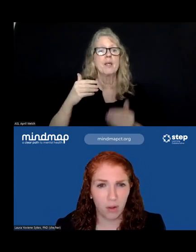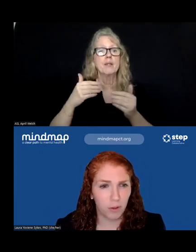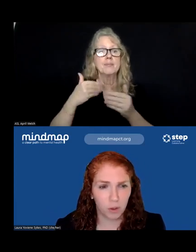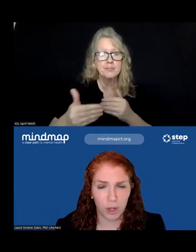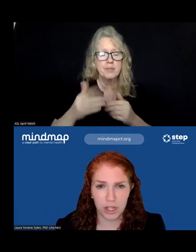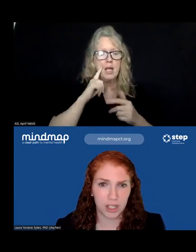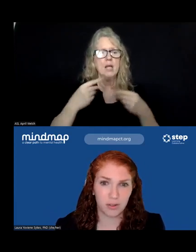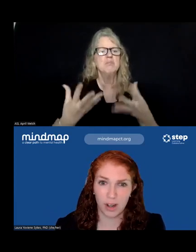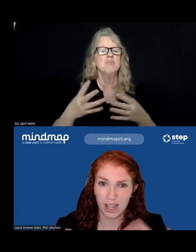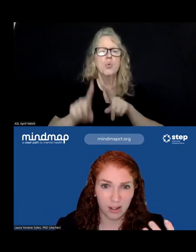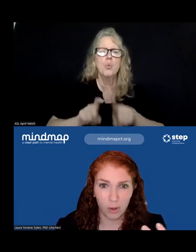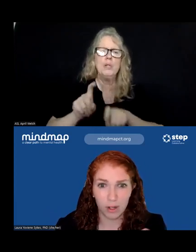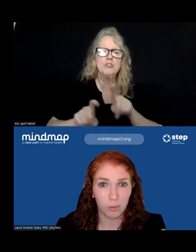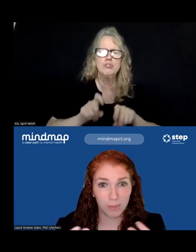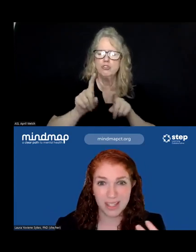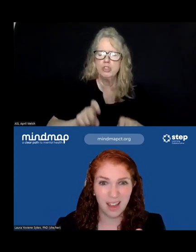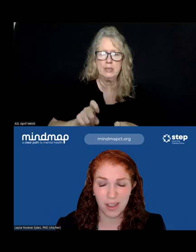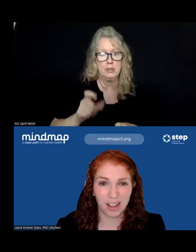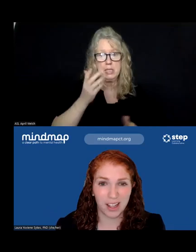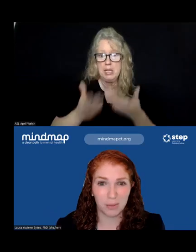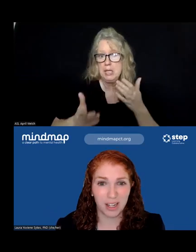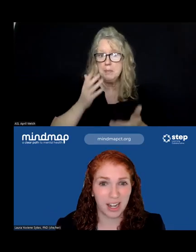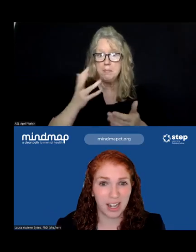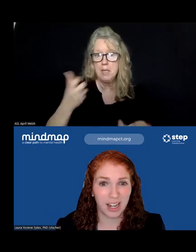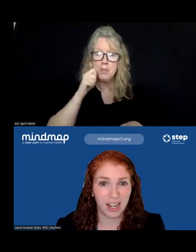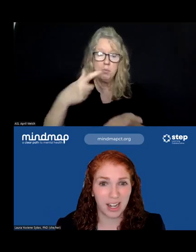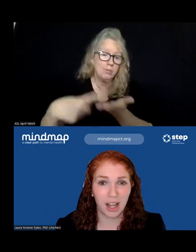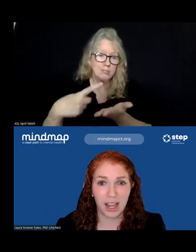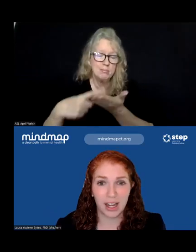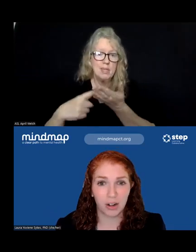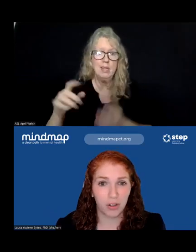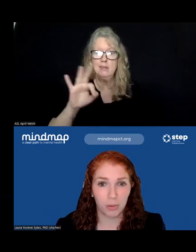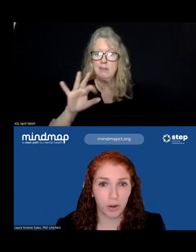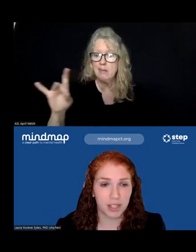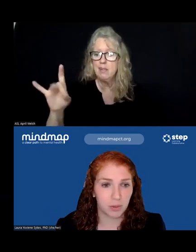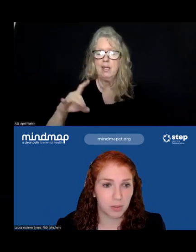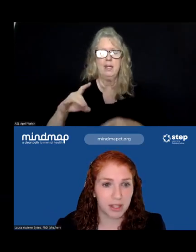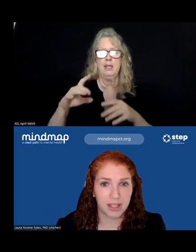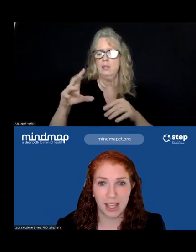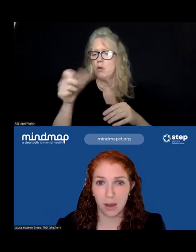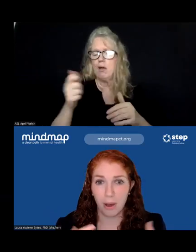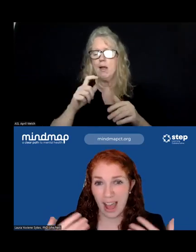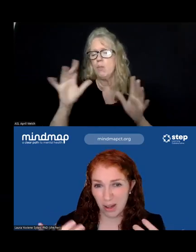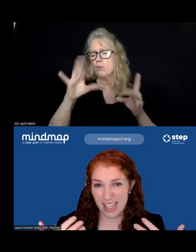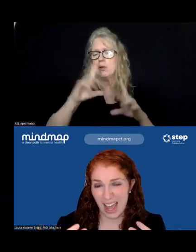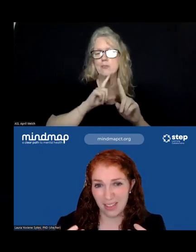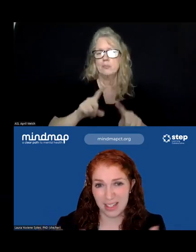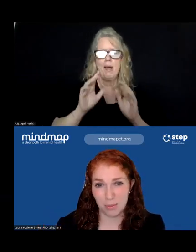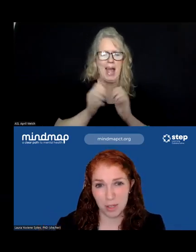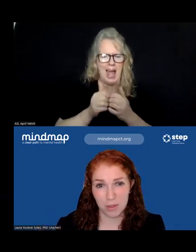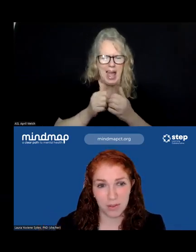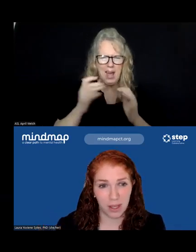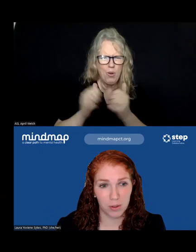some helpful questions for anyone who might be staffing a 988 line or other crisis response thing about how to get at